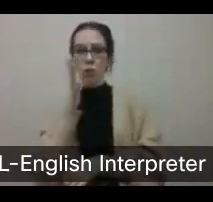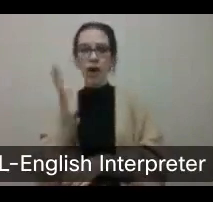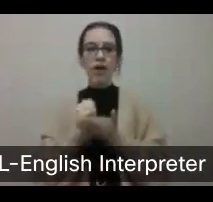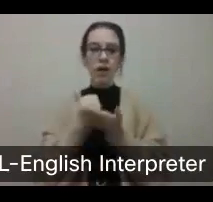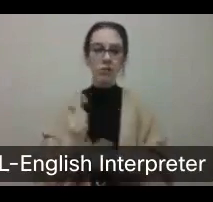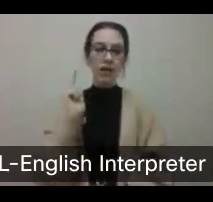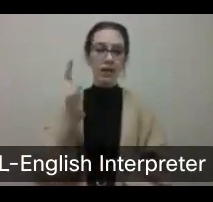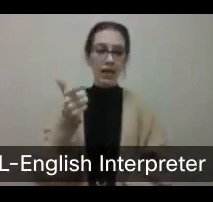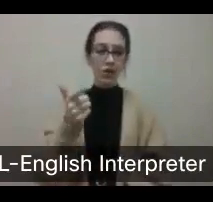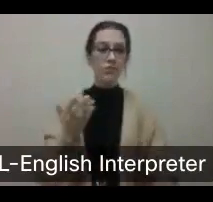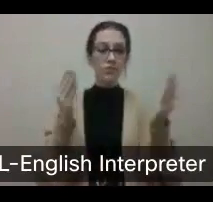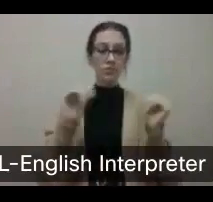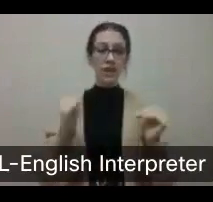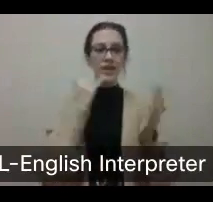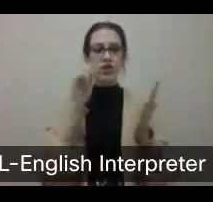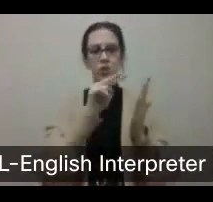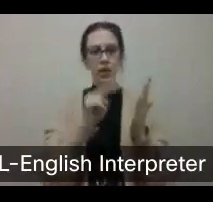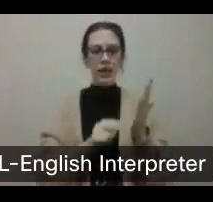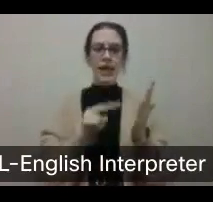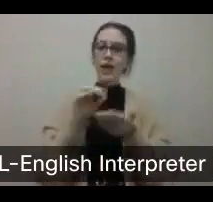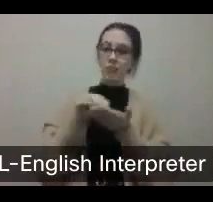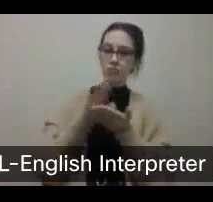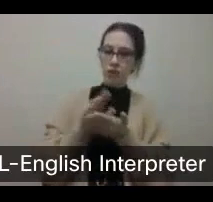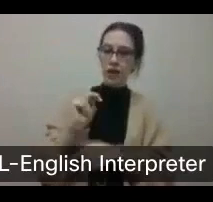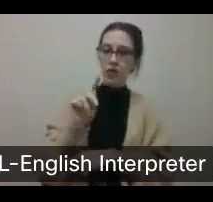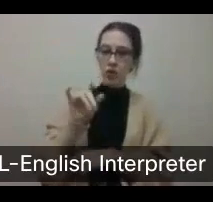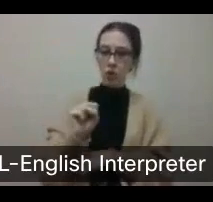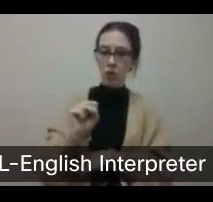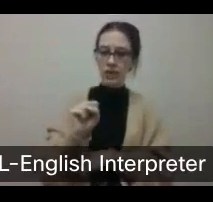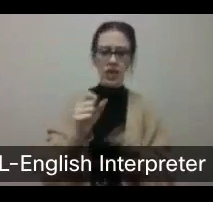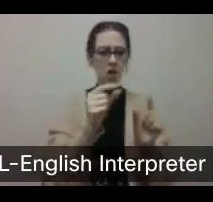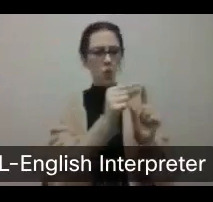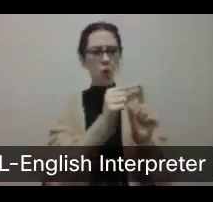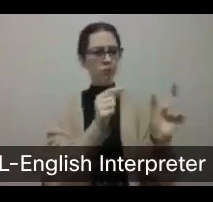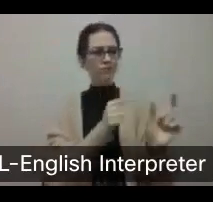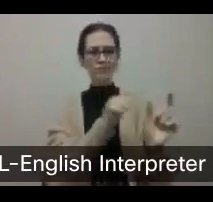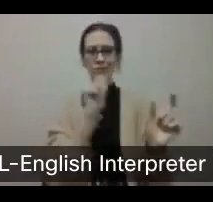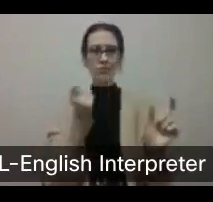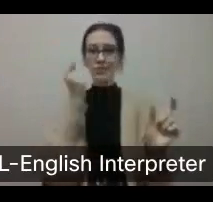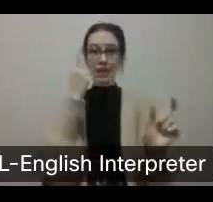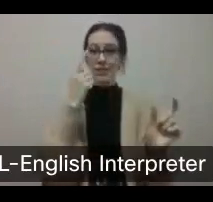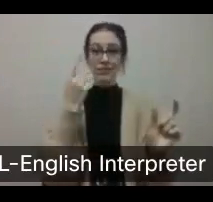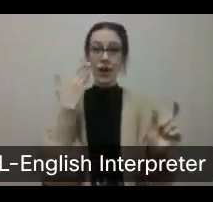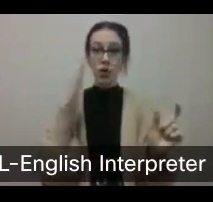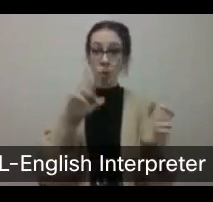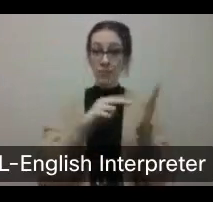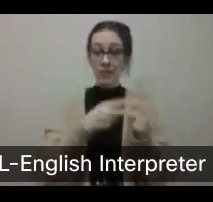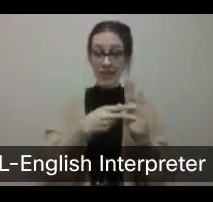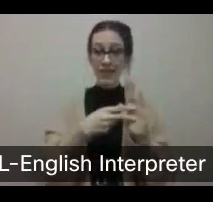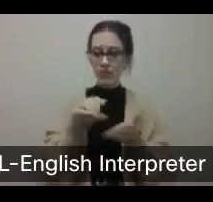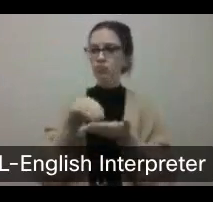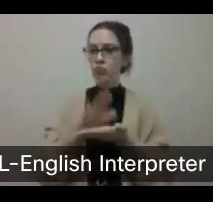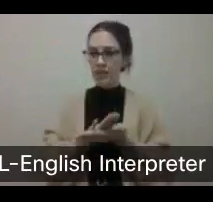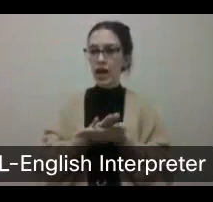up words that you don't know. Help yourself gain a better understanding of what the original text is saying. If you are paraphrasing a